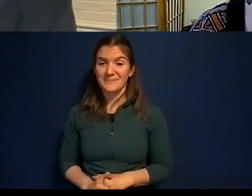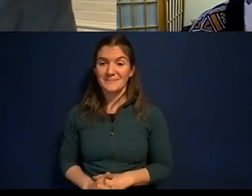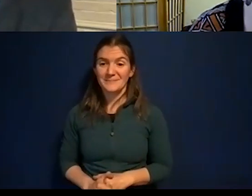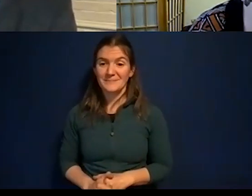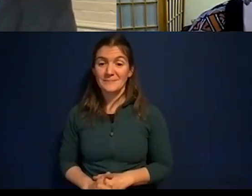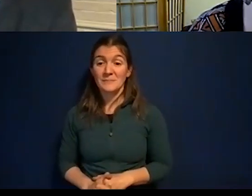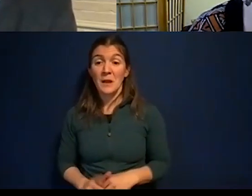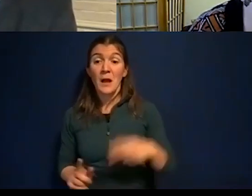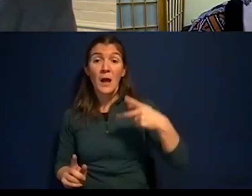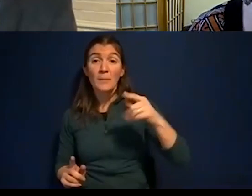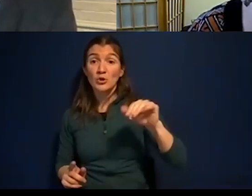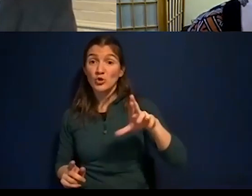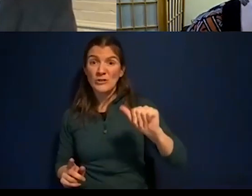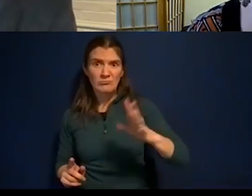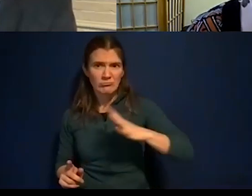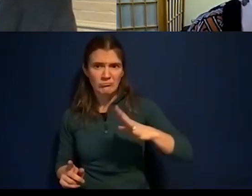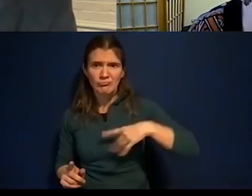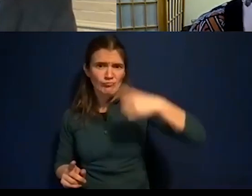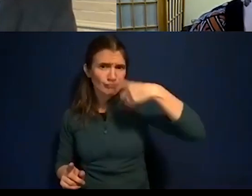We don't have any problem with that.